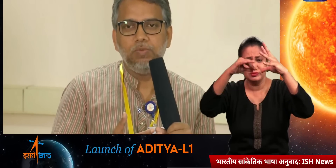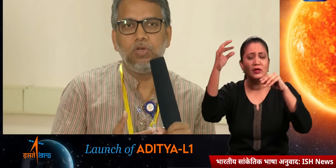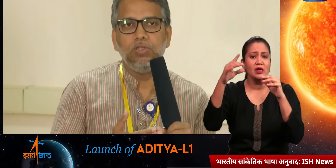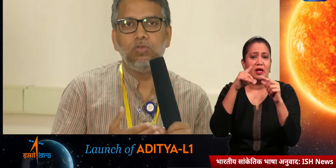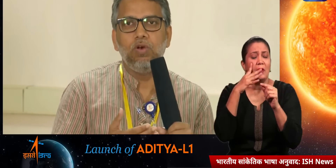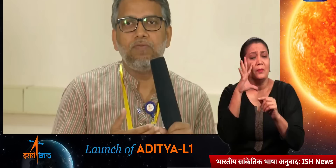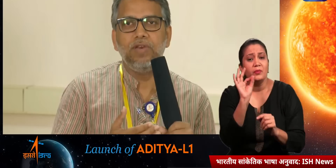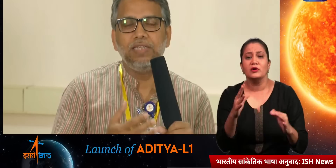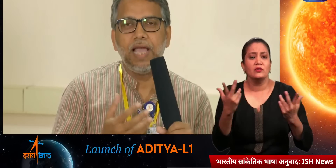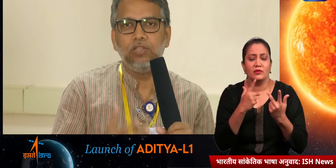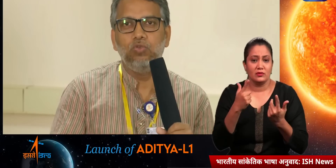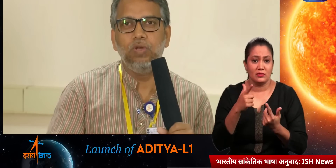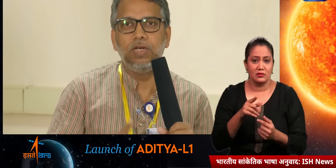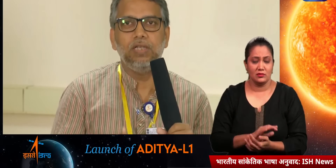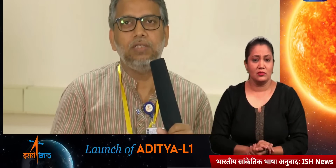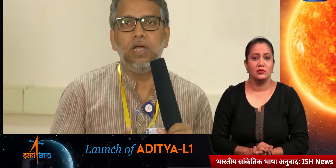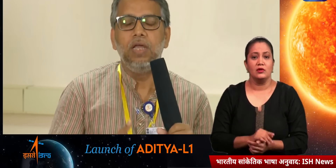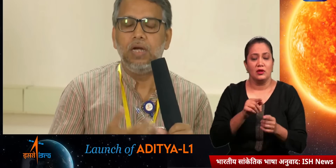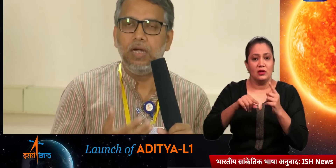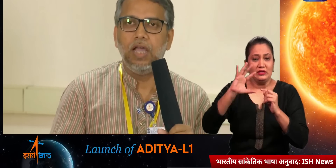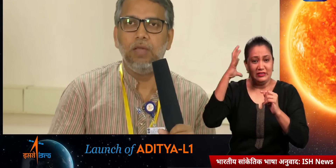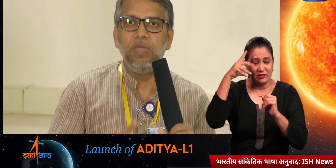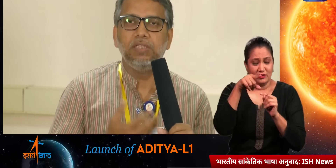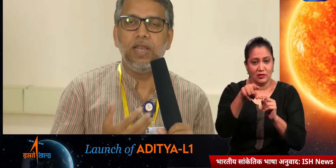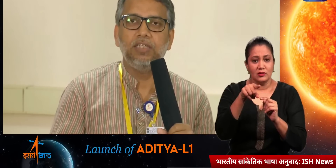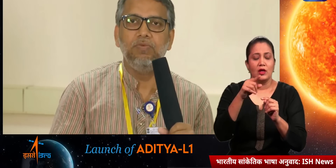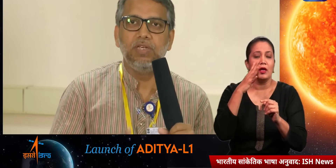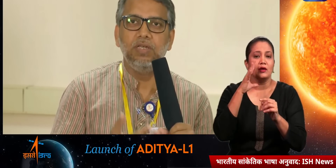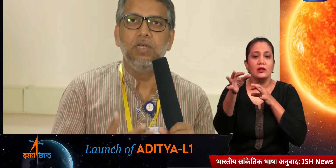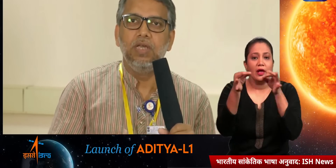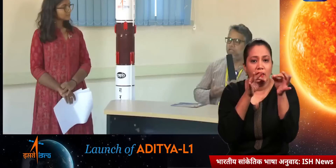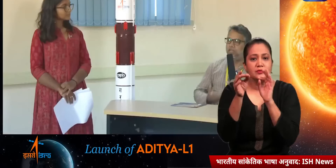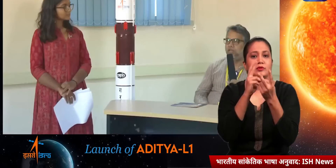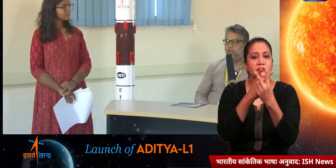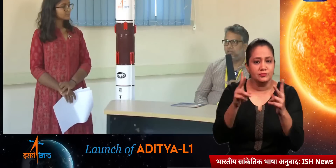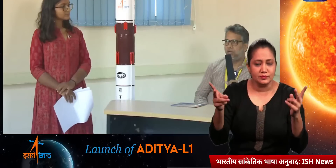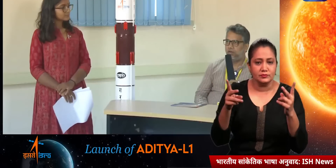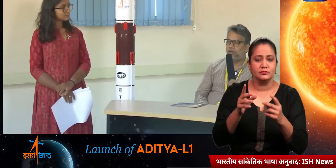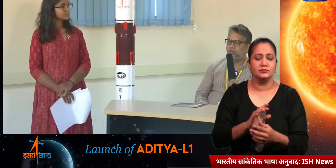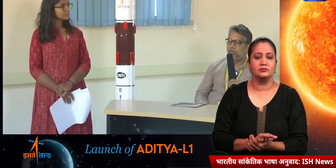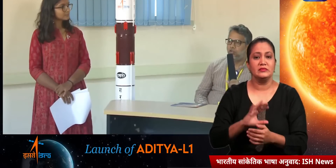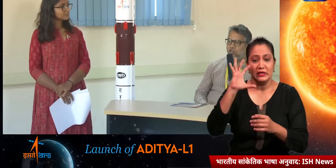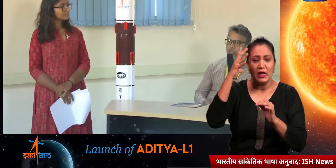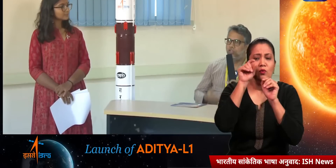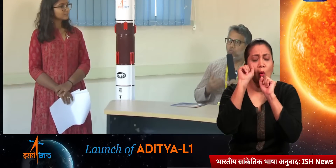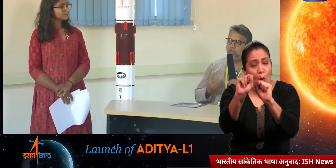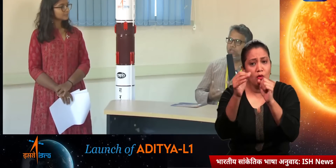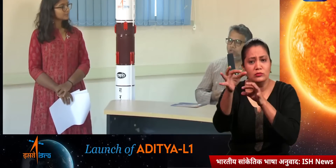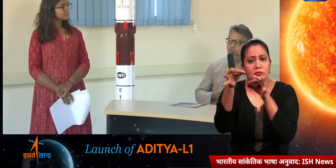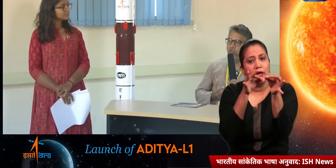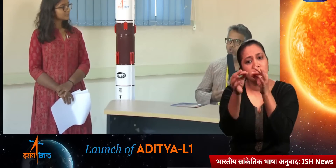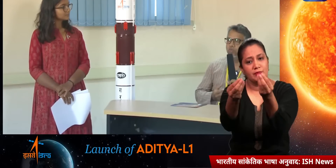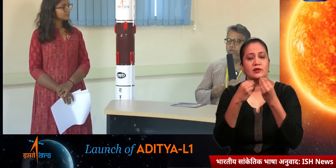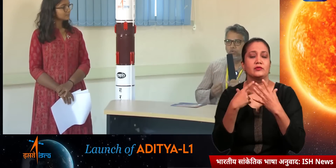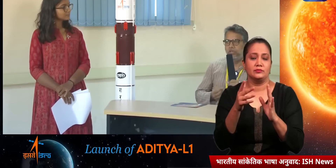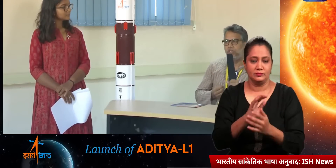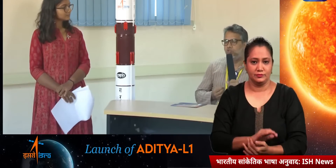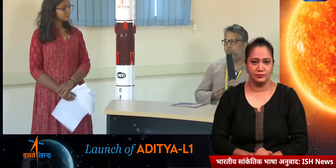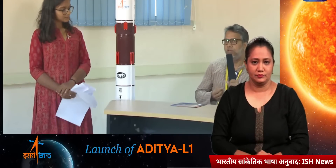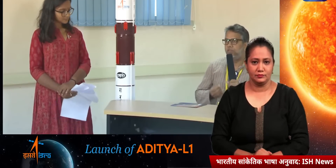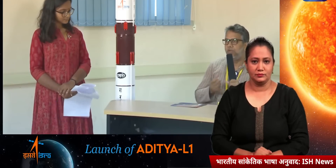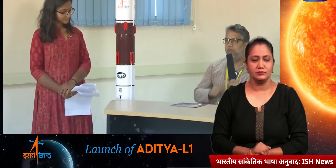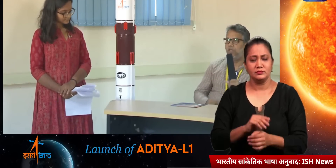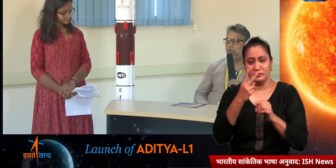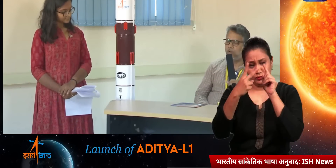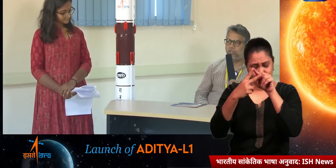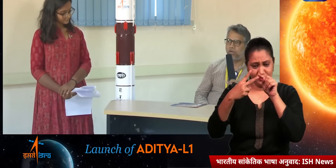important, as because these solar flares actually tells the dynamics and activity in the sun. So the thing is, there are two unique